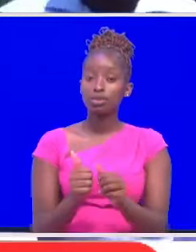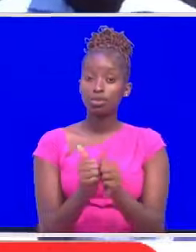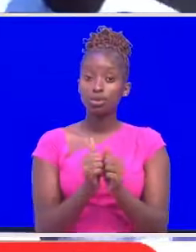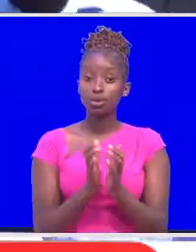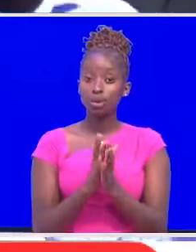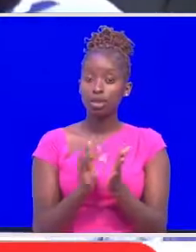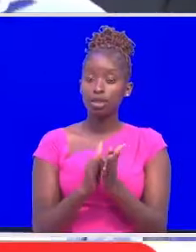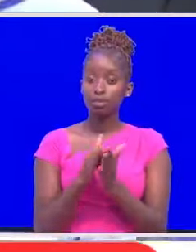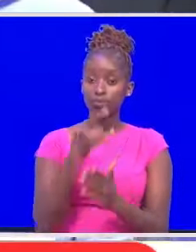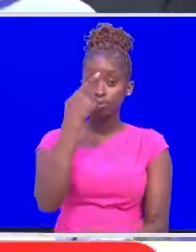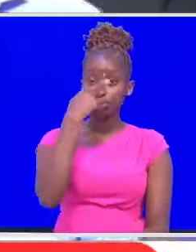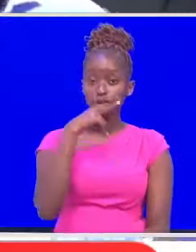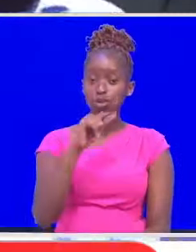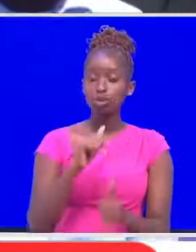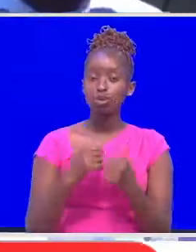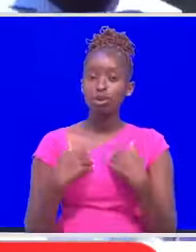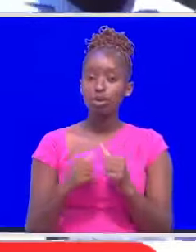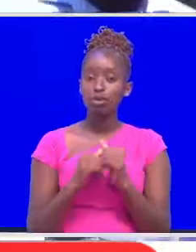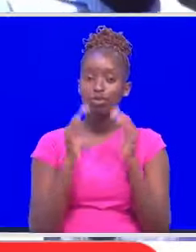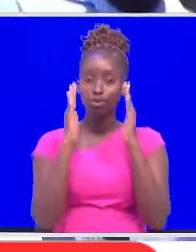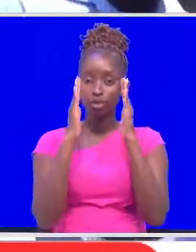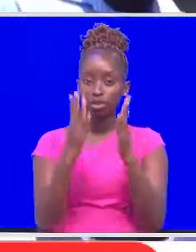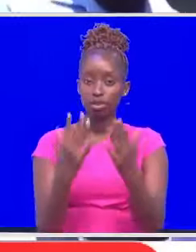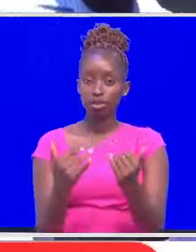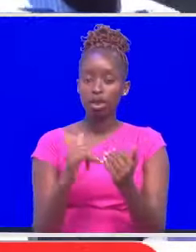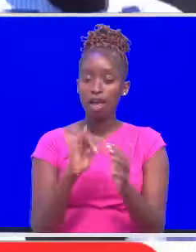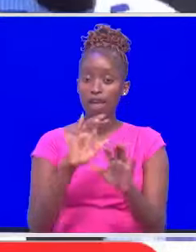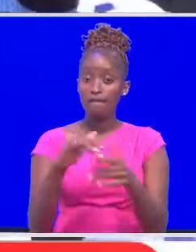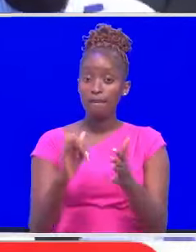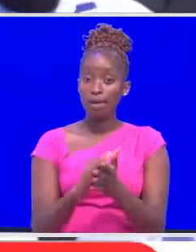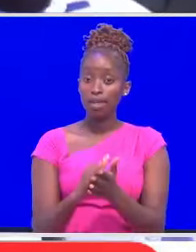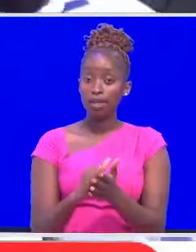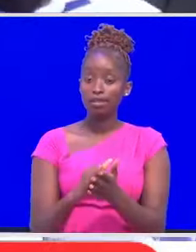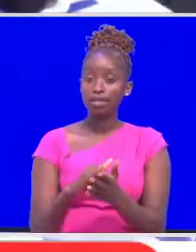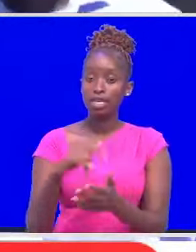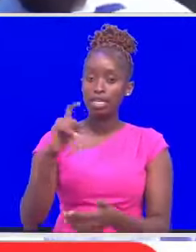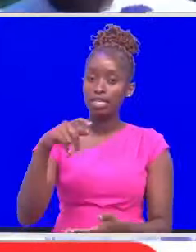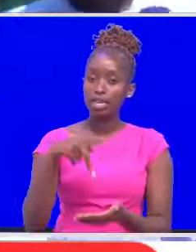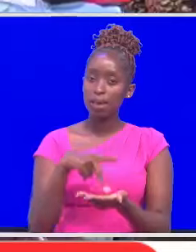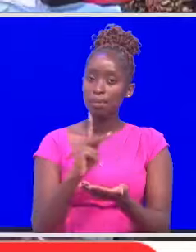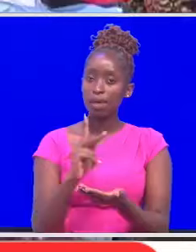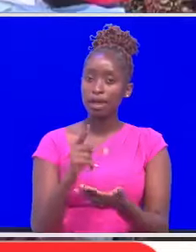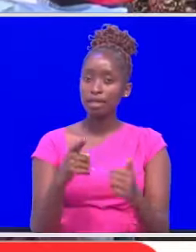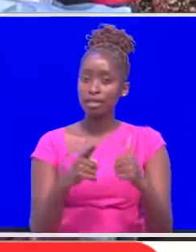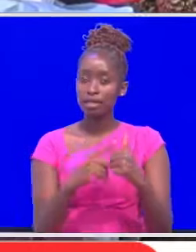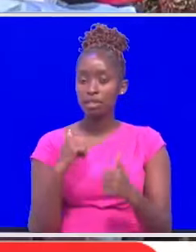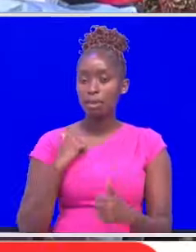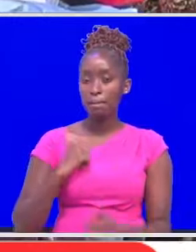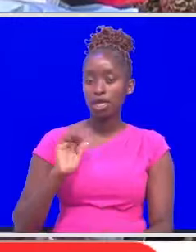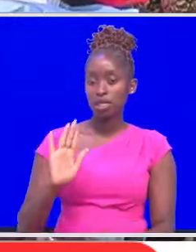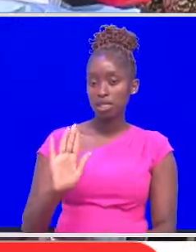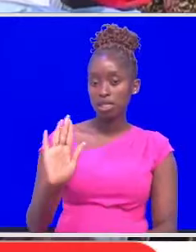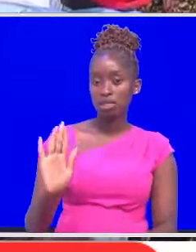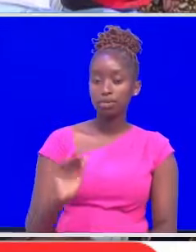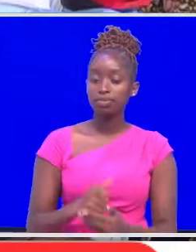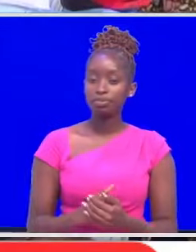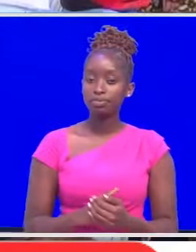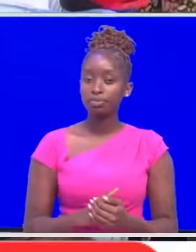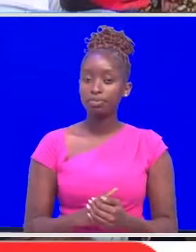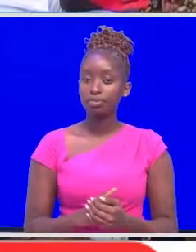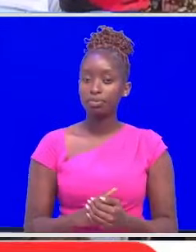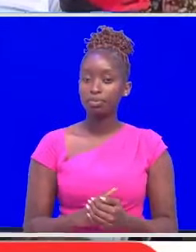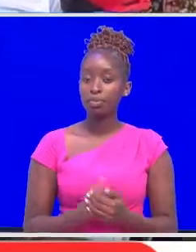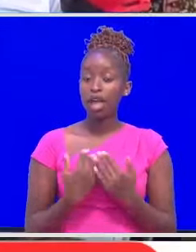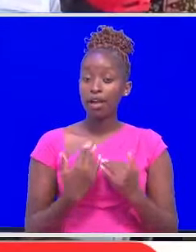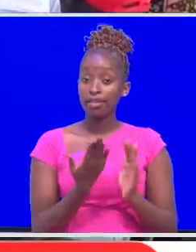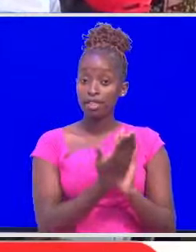policy directive now, that farmer ought to have been compensated his six bags. Okello's statement was backed up by Mumias Member